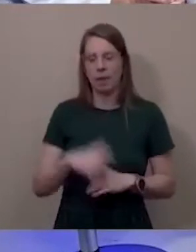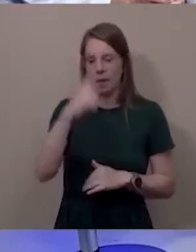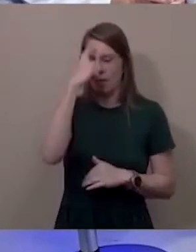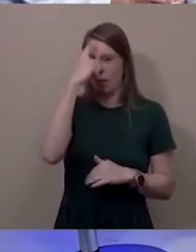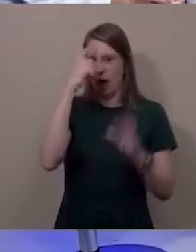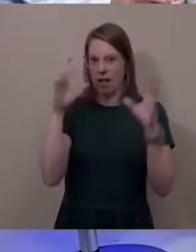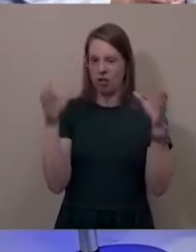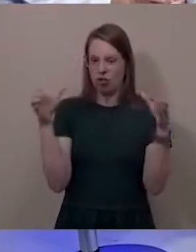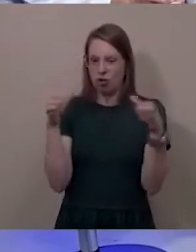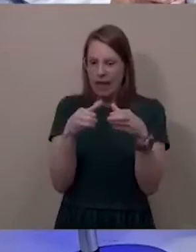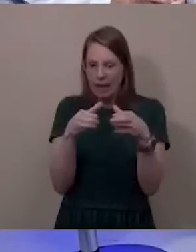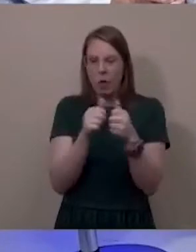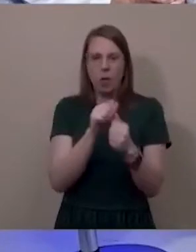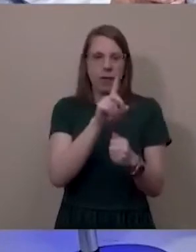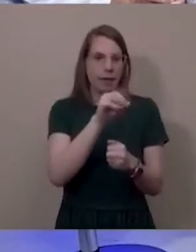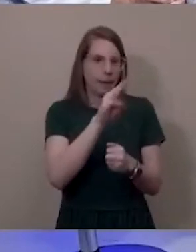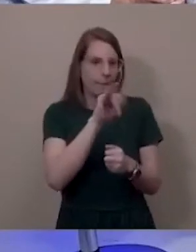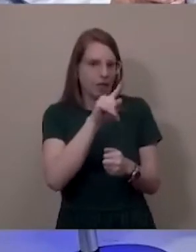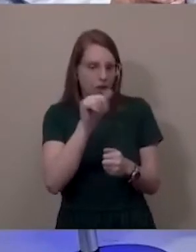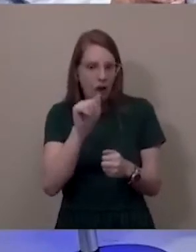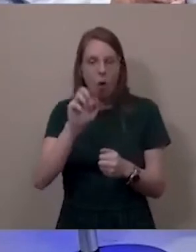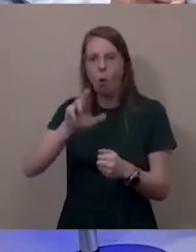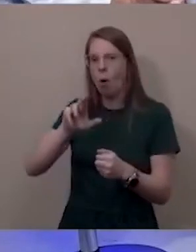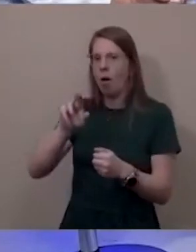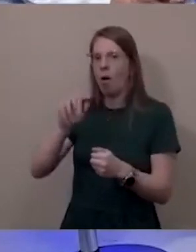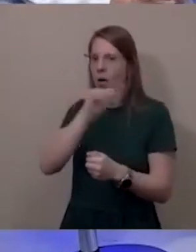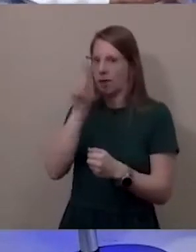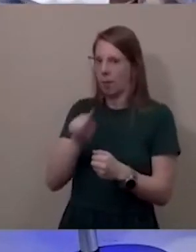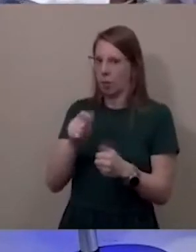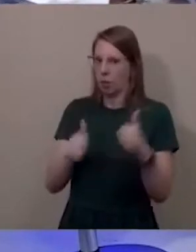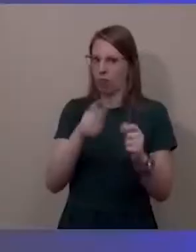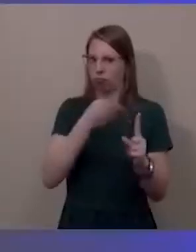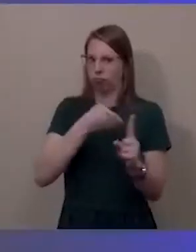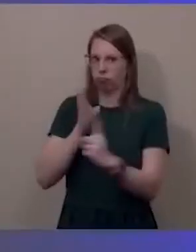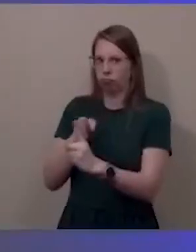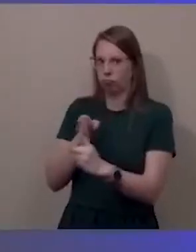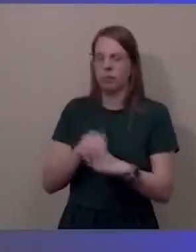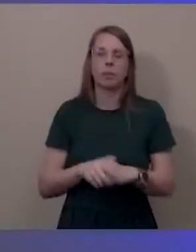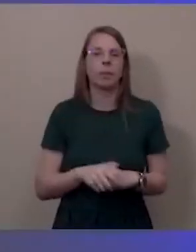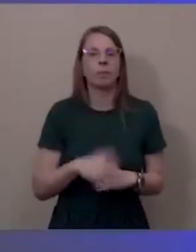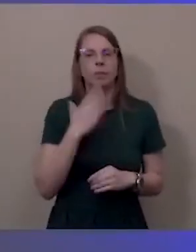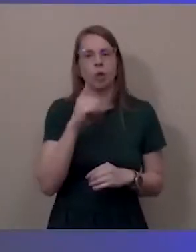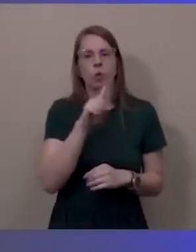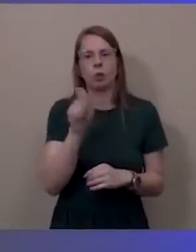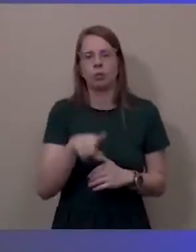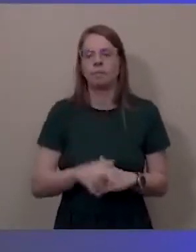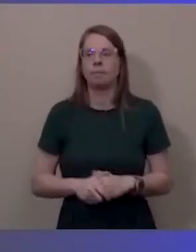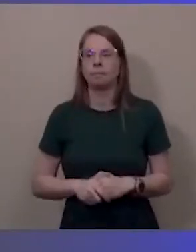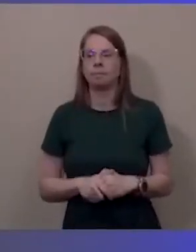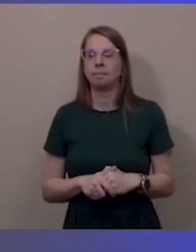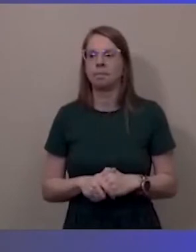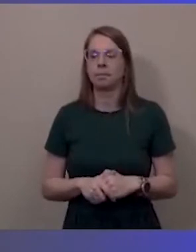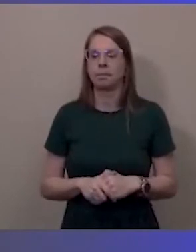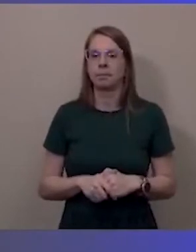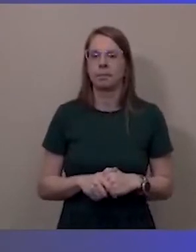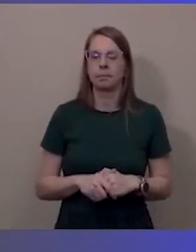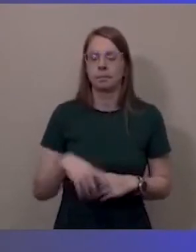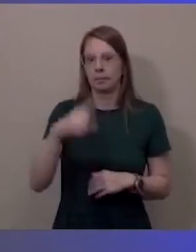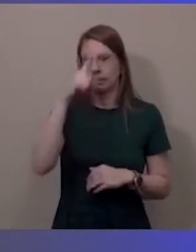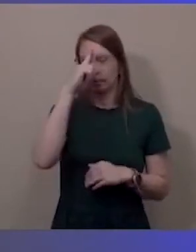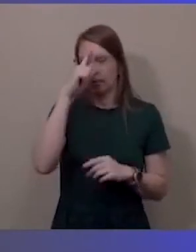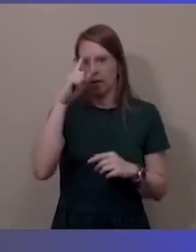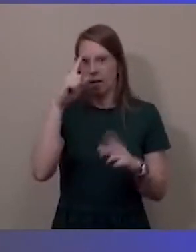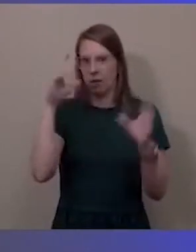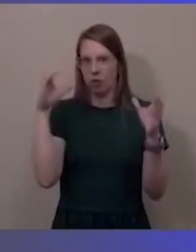shrink with dementia or just with Alzheimer's? Well, okay. No, that's a good question. Yeah. So the brain shrinks with